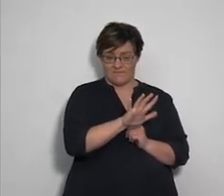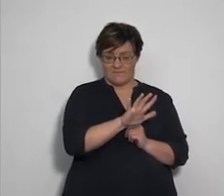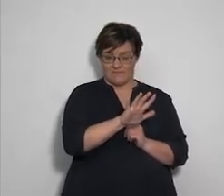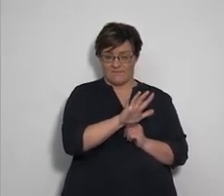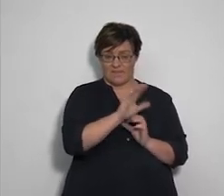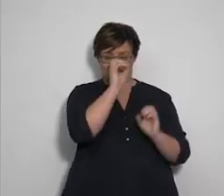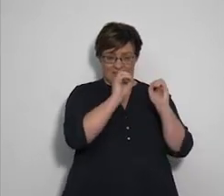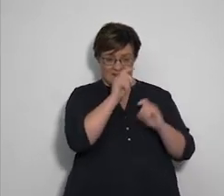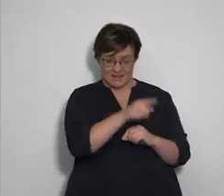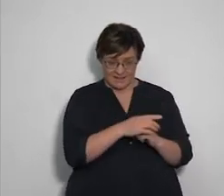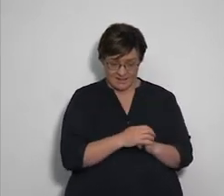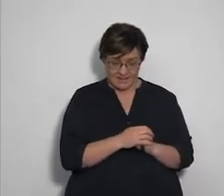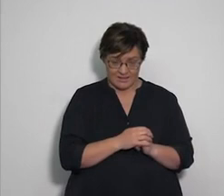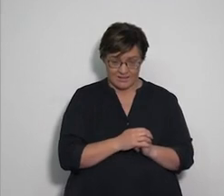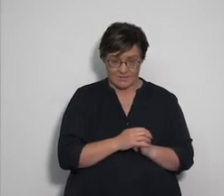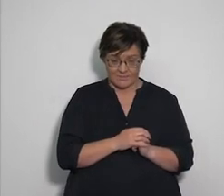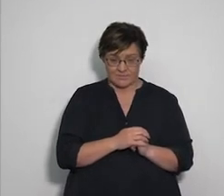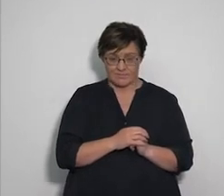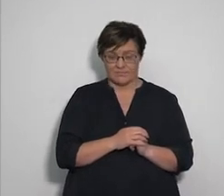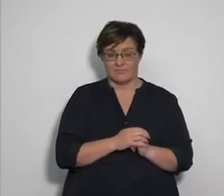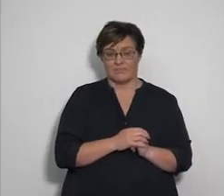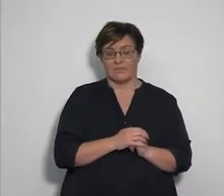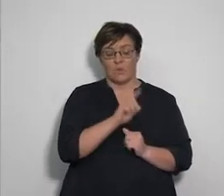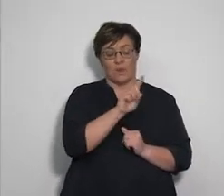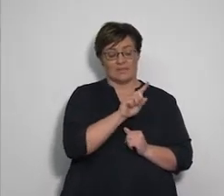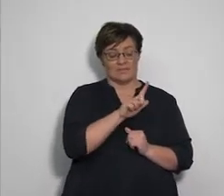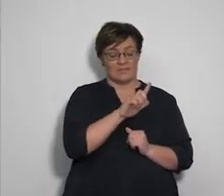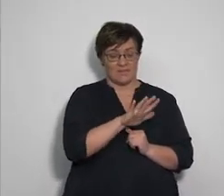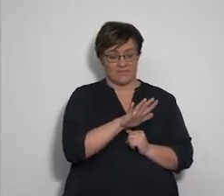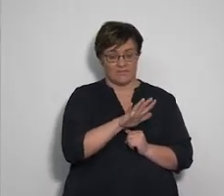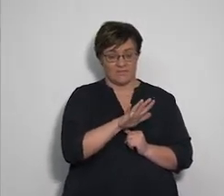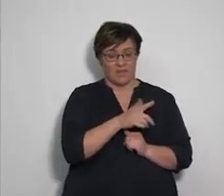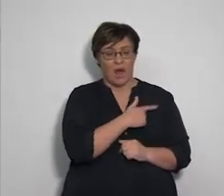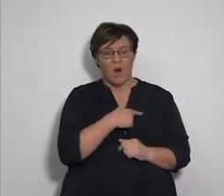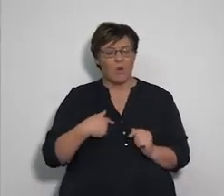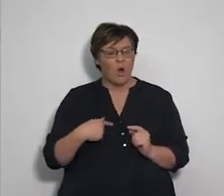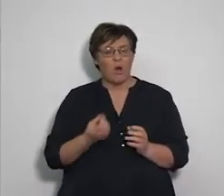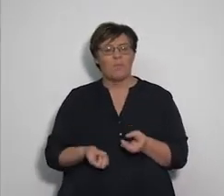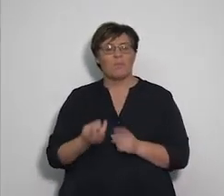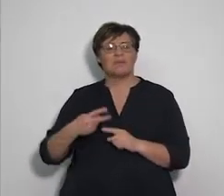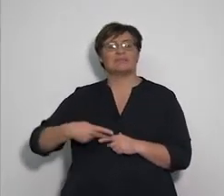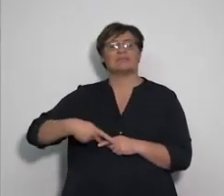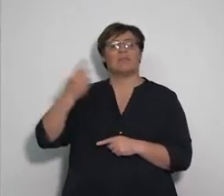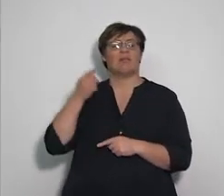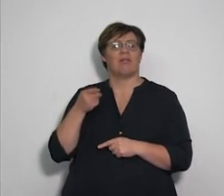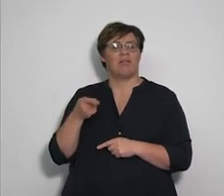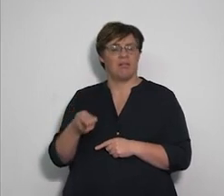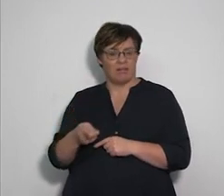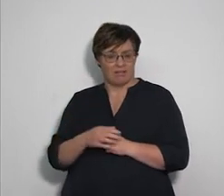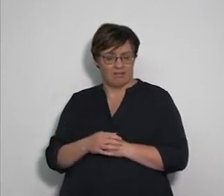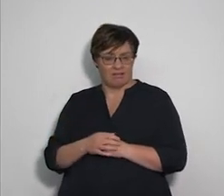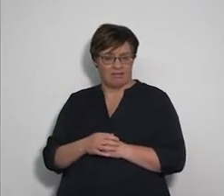175 yeast cells. There we go, 175. How long does it take to